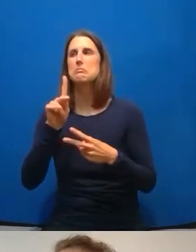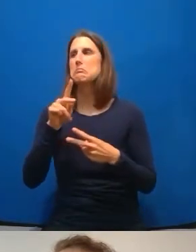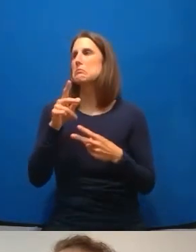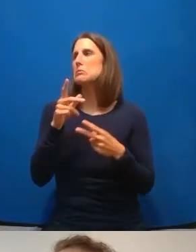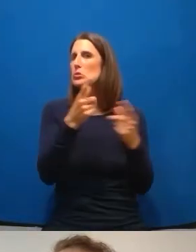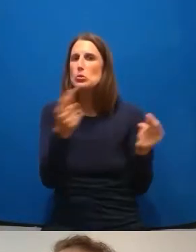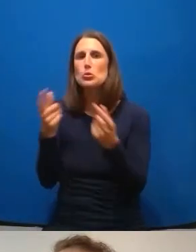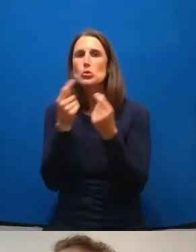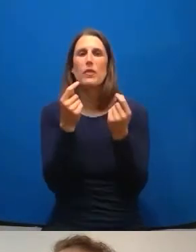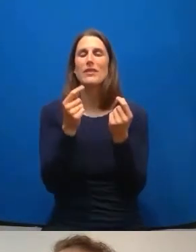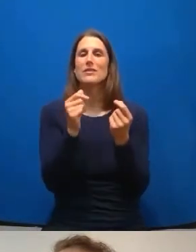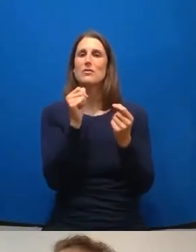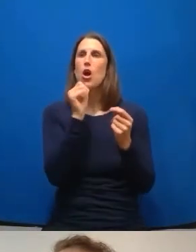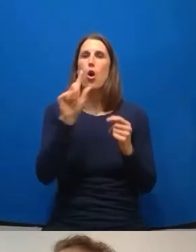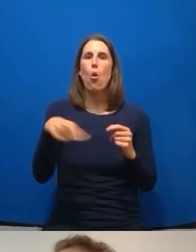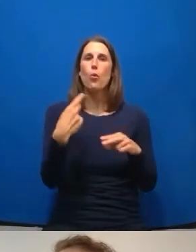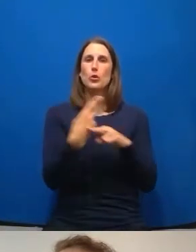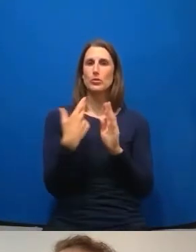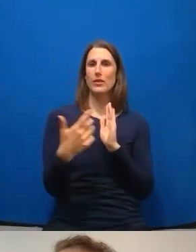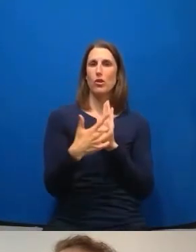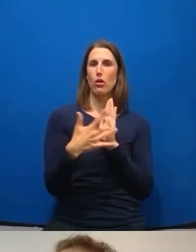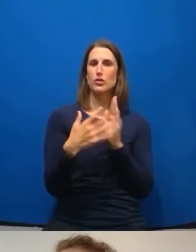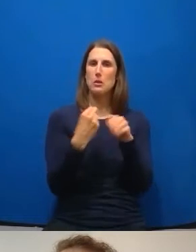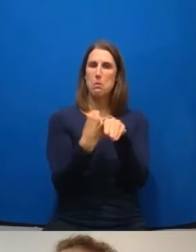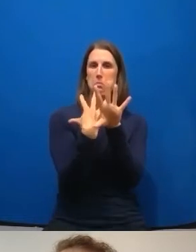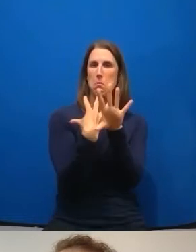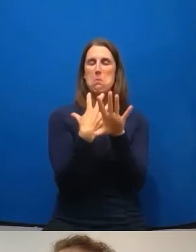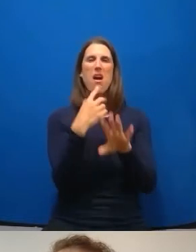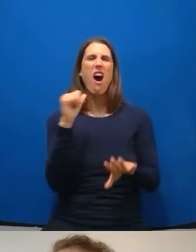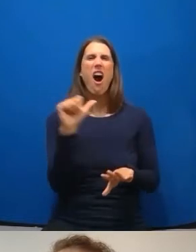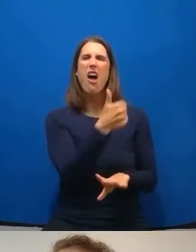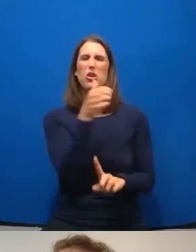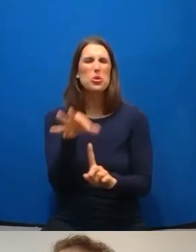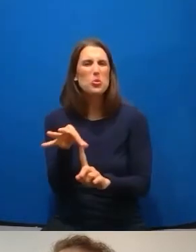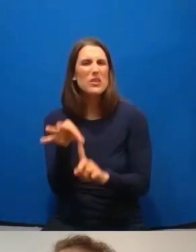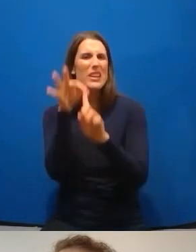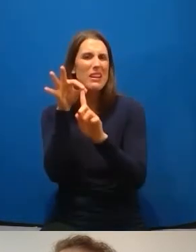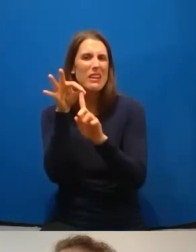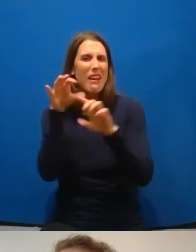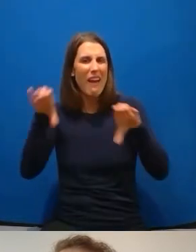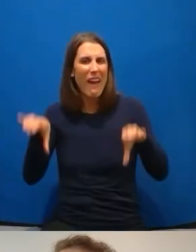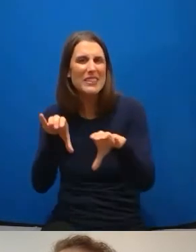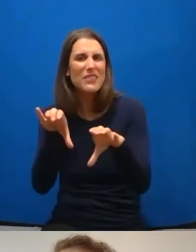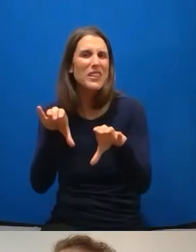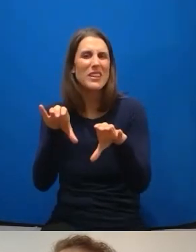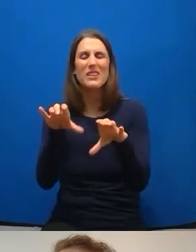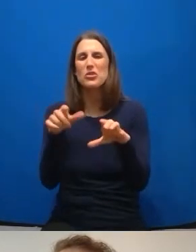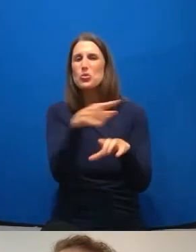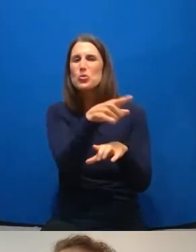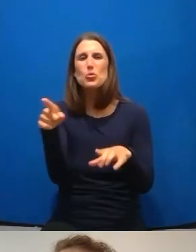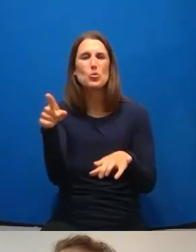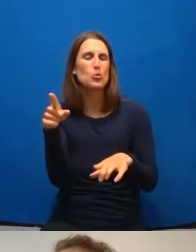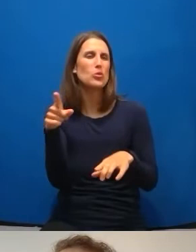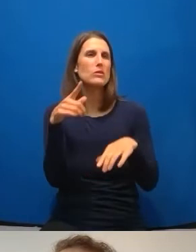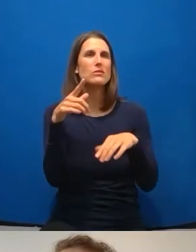some art projects. What was something kind of unique and cool that you were able to try during this remote learning period that was